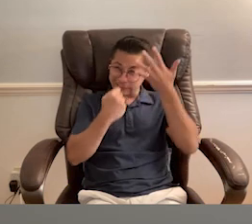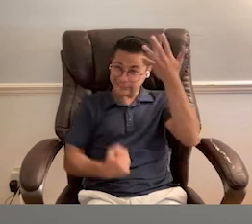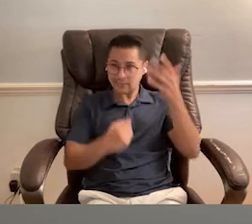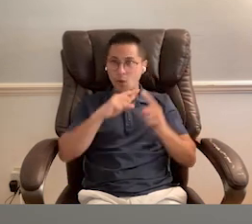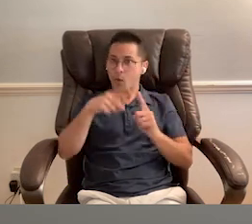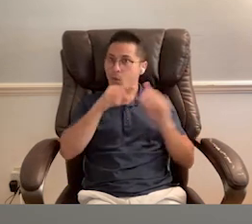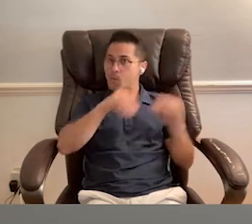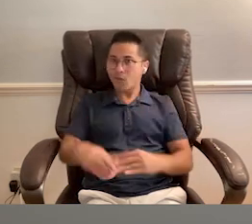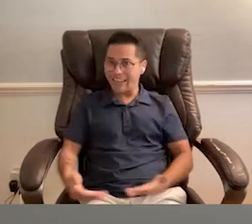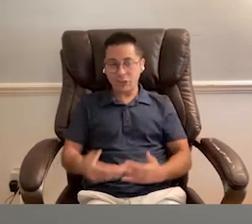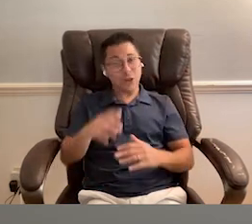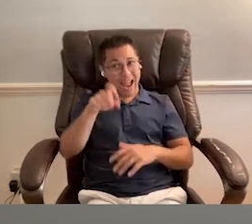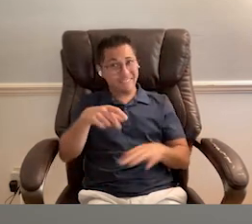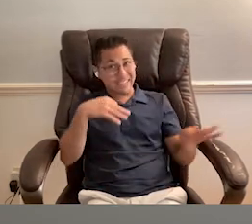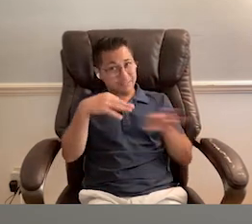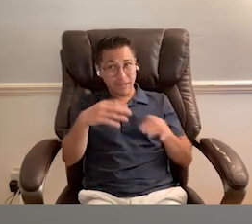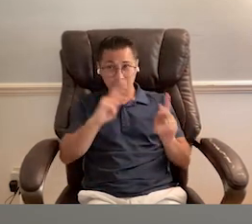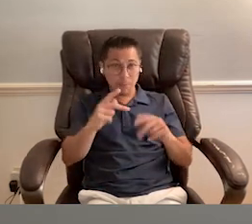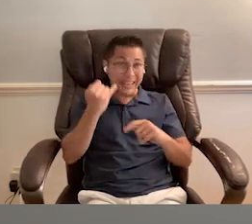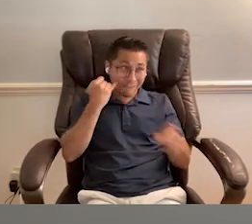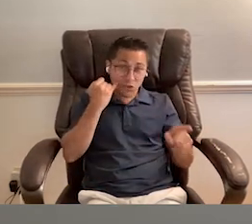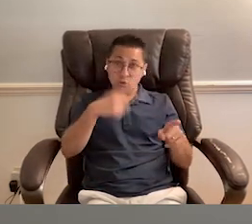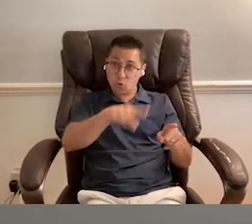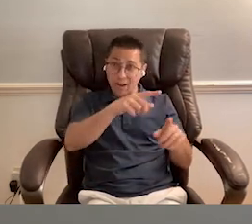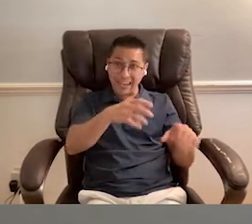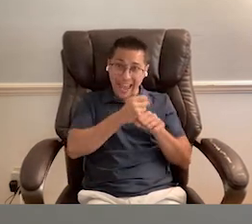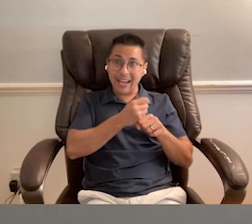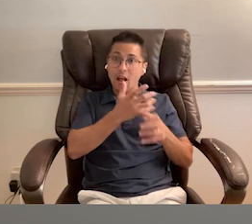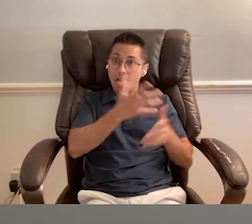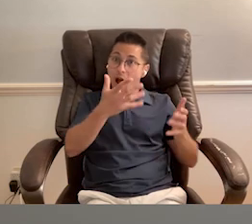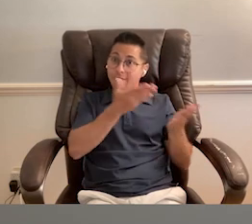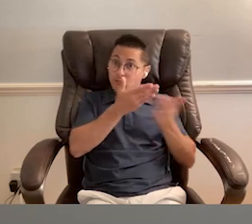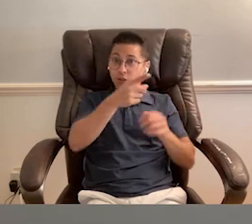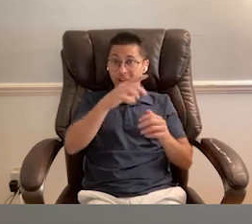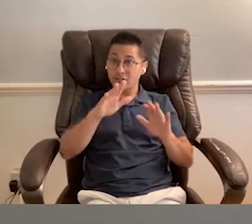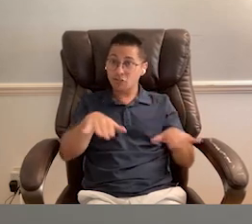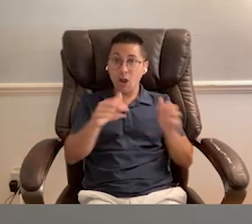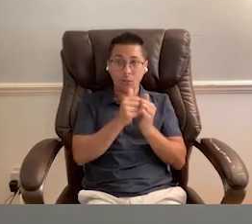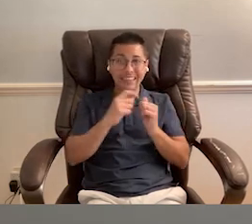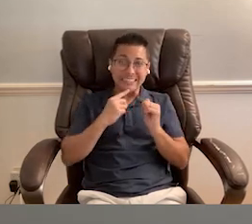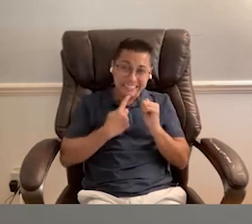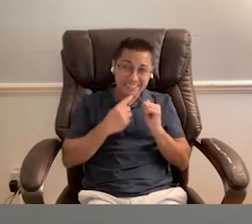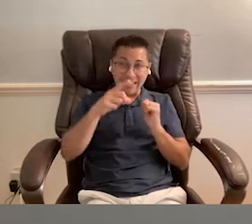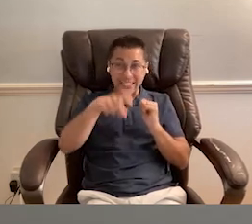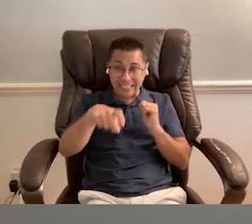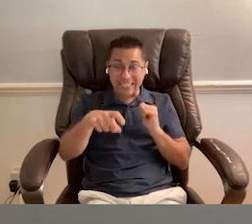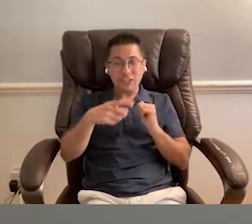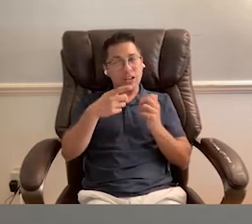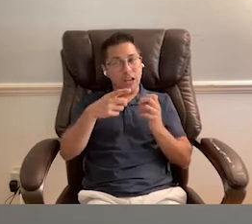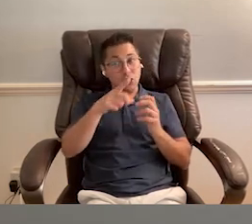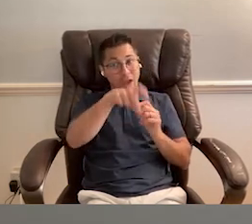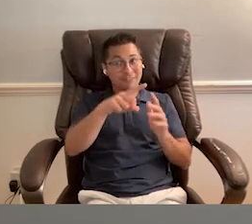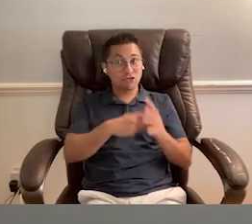to explain to people that, you know, if you're getting a lot of services and you have a child with very significant needs and getting all those services, you